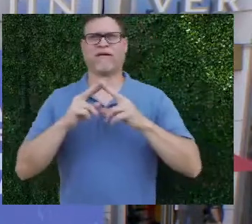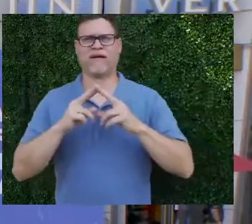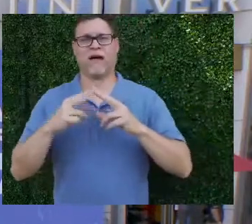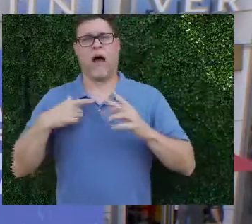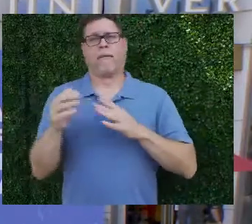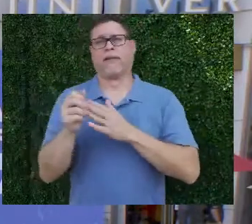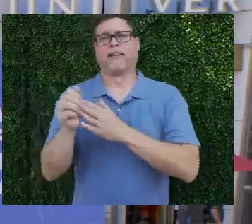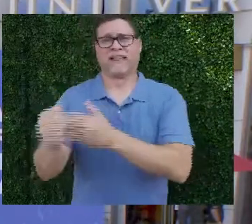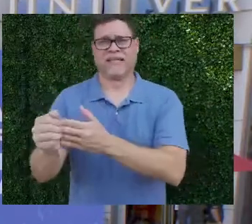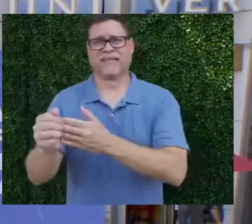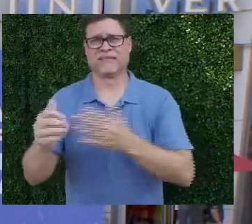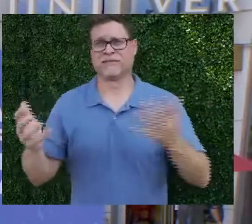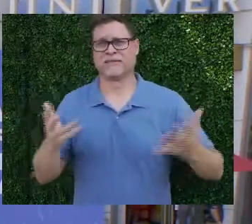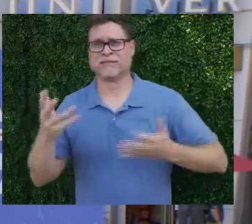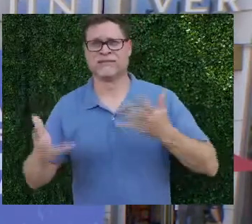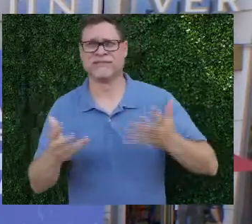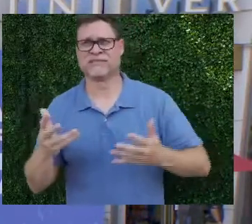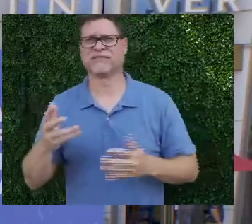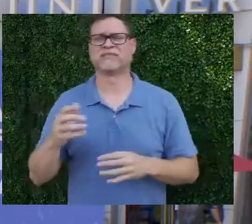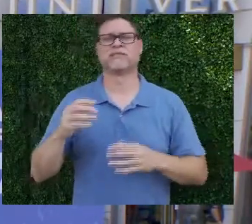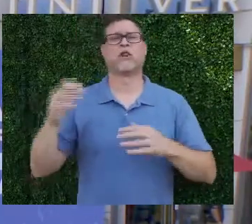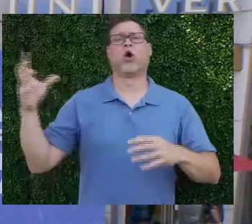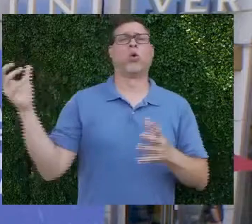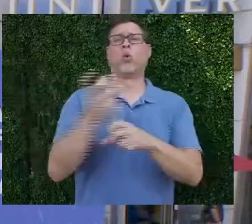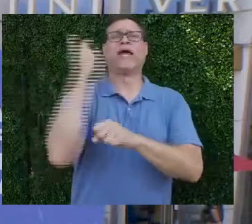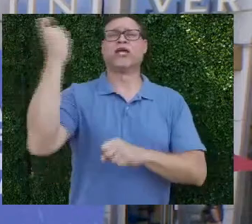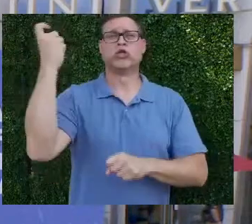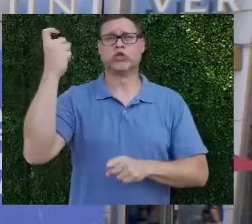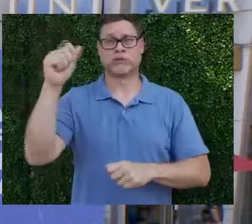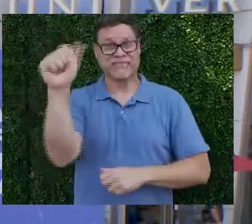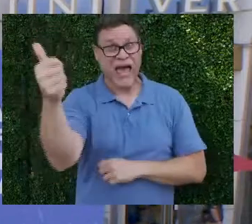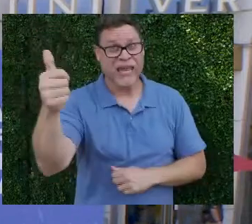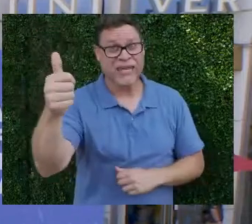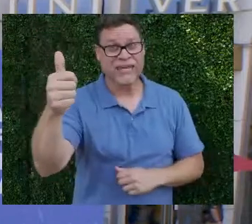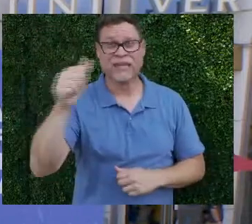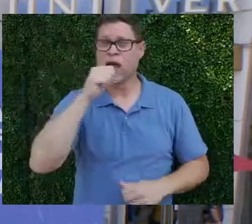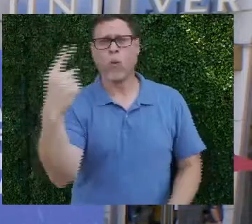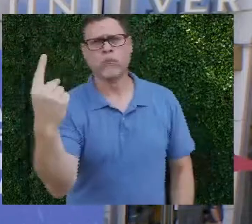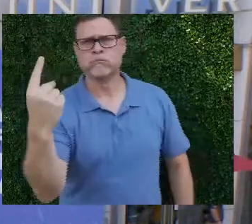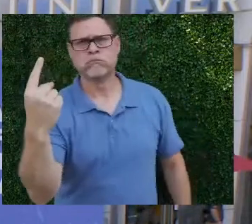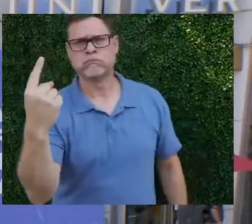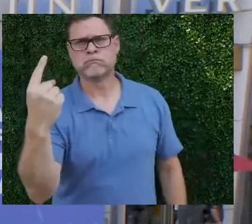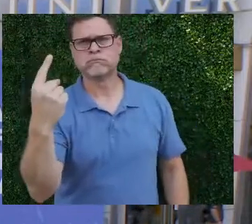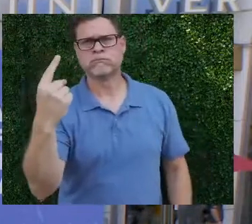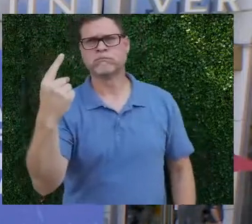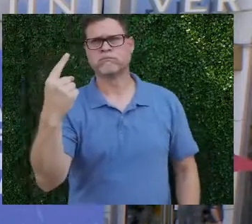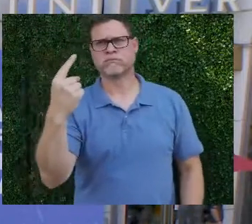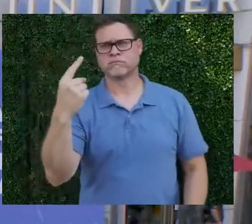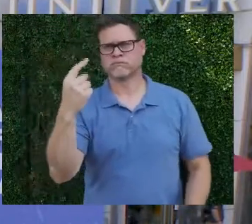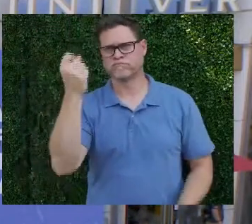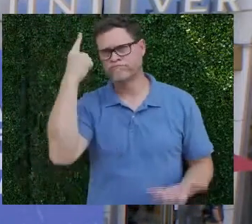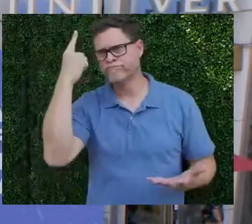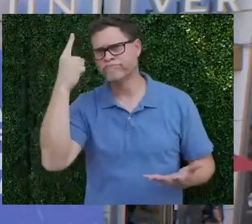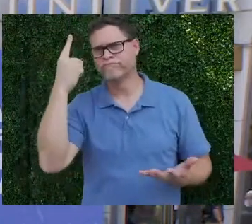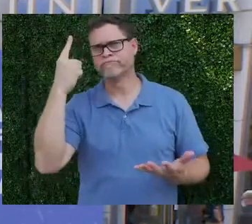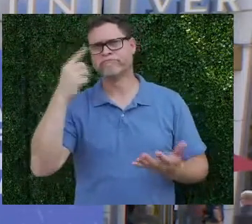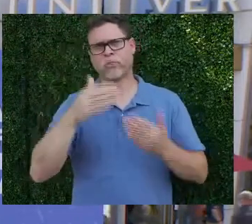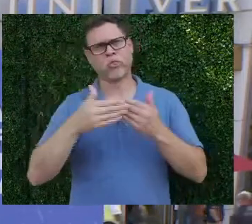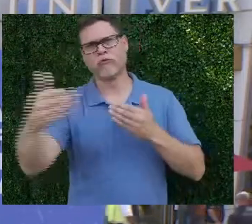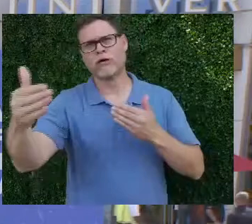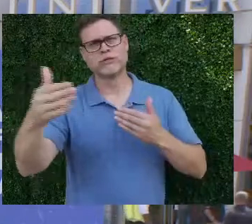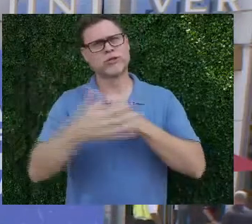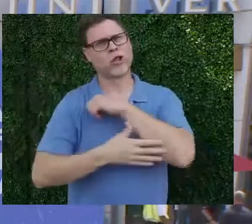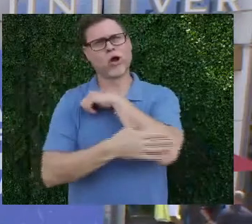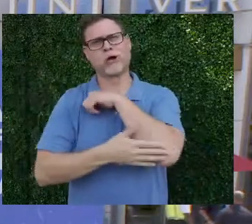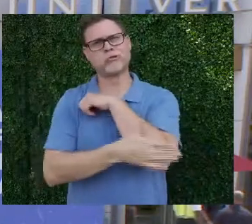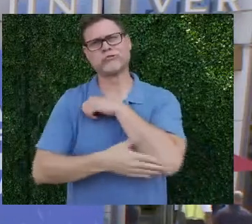lead. Scott, Helen, the winners, there'll be 10 of them, not one. Eat your heart out, the rest of the country. There'll